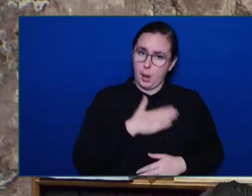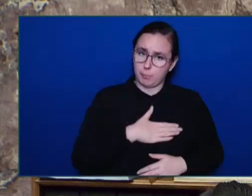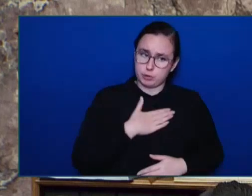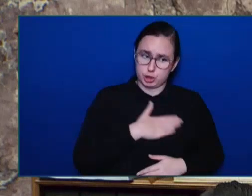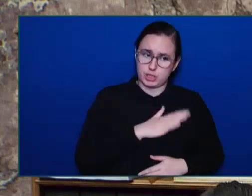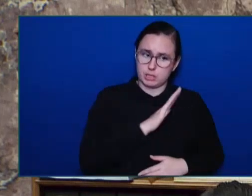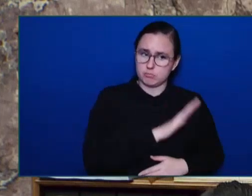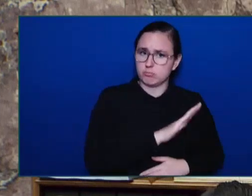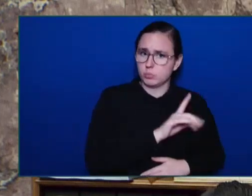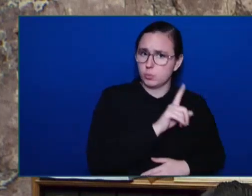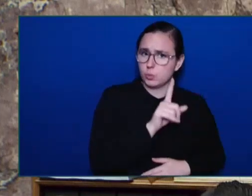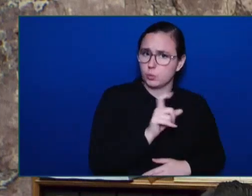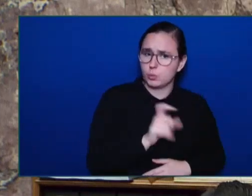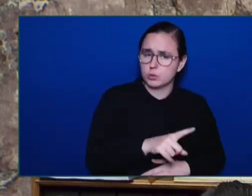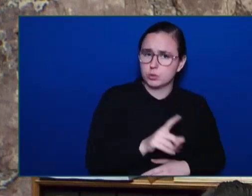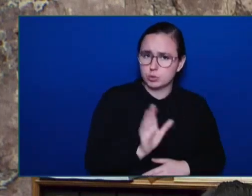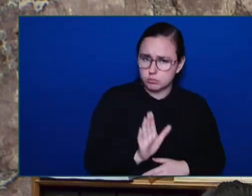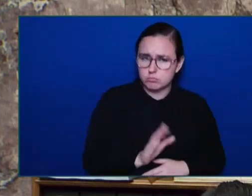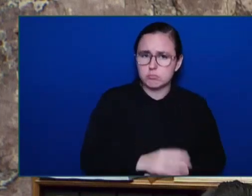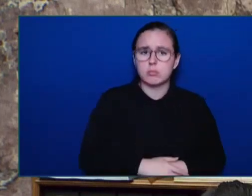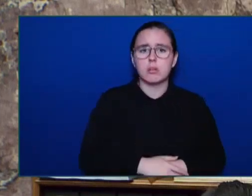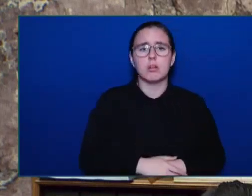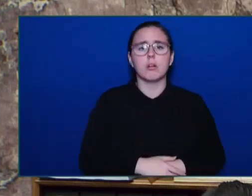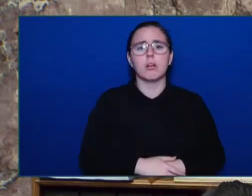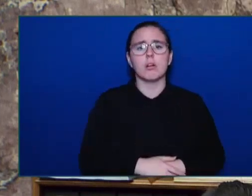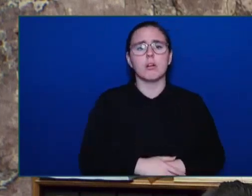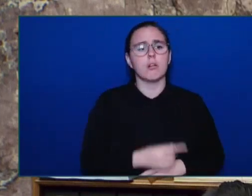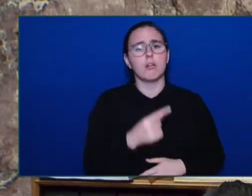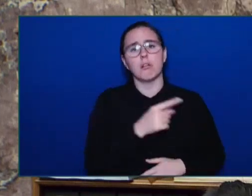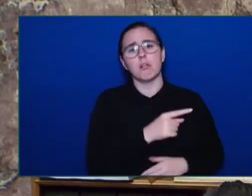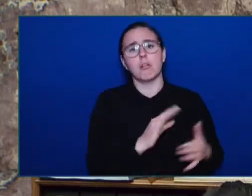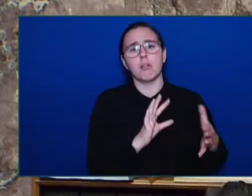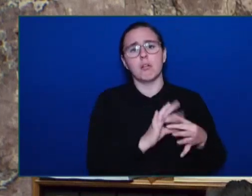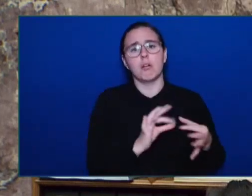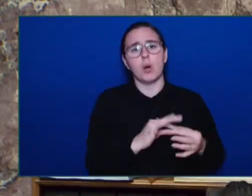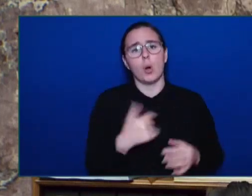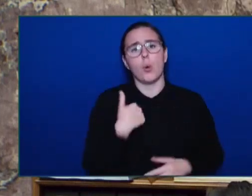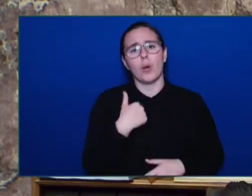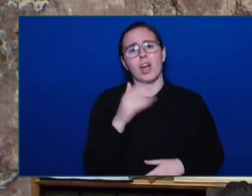things seriously is simply wrong, and that member knows